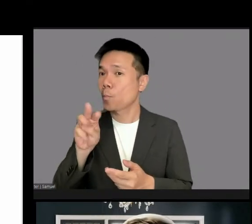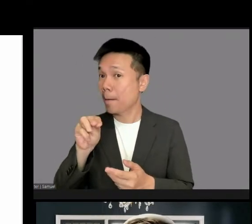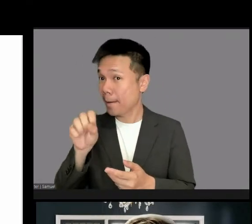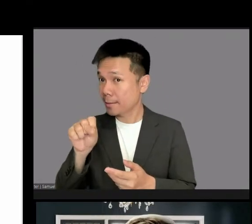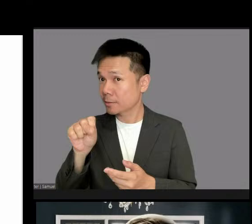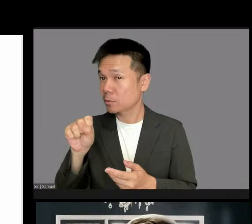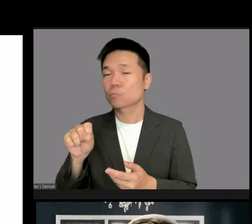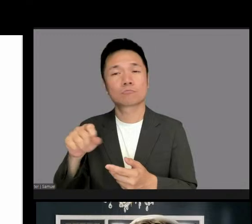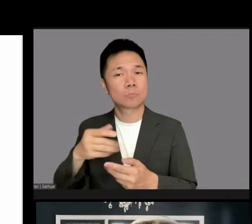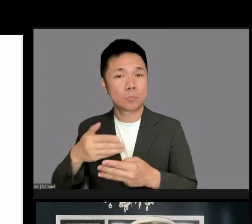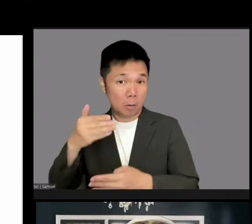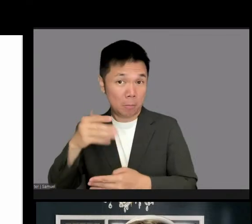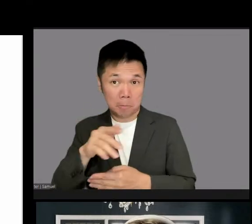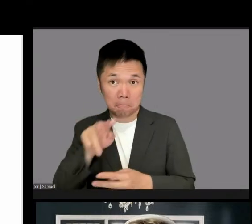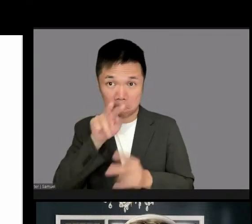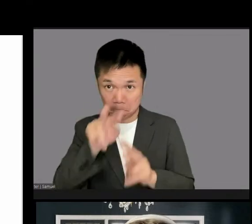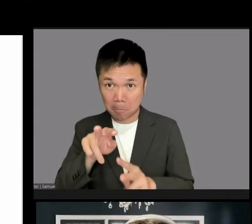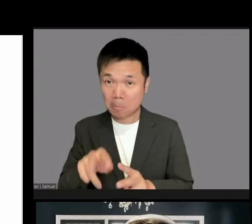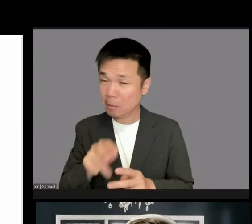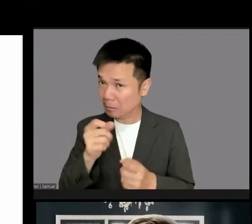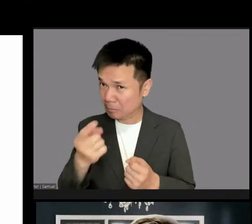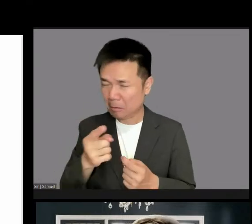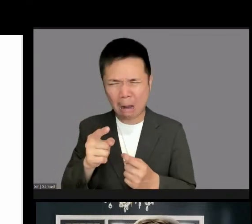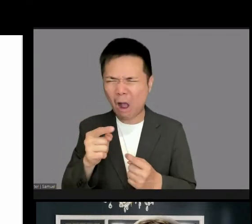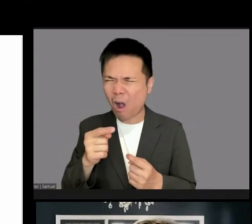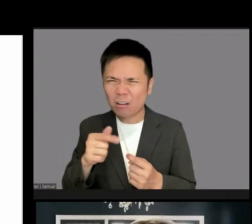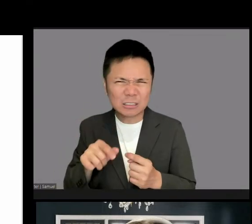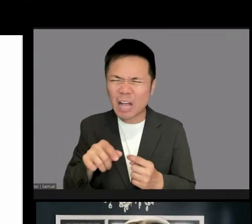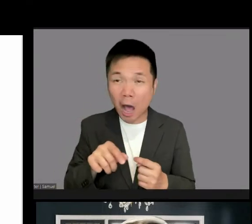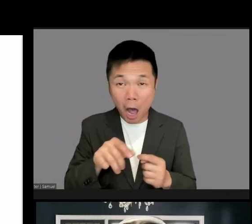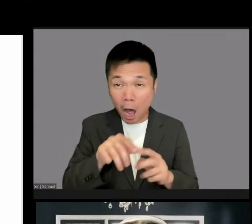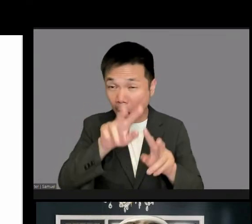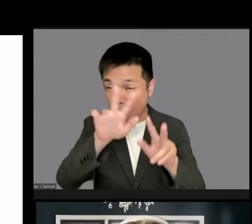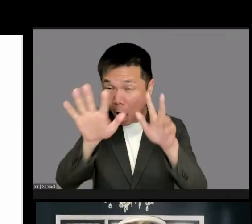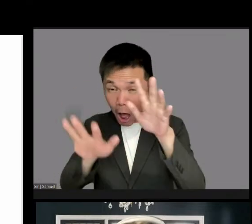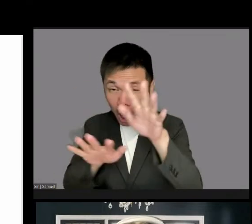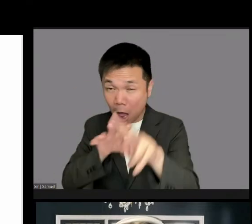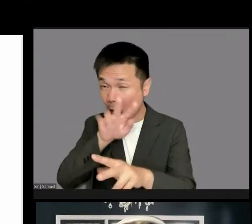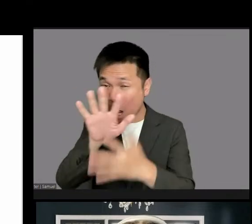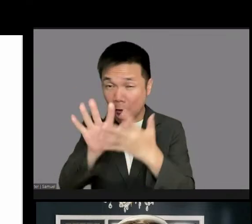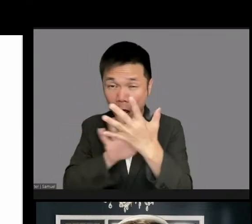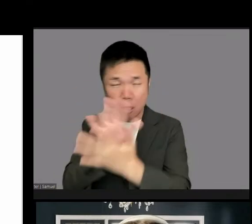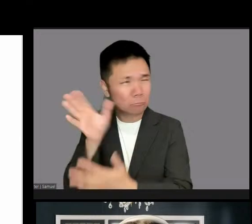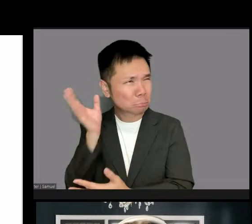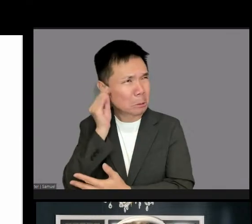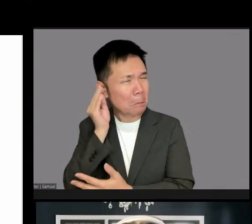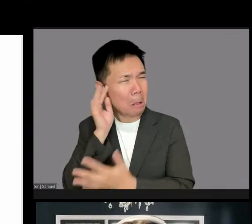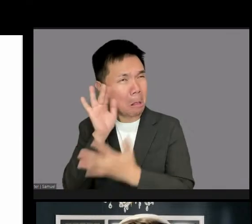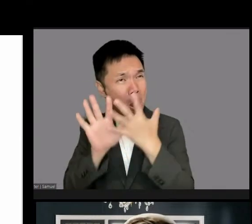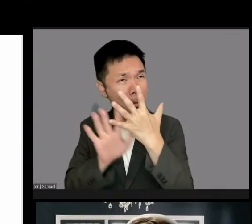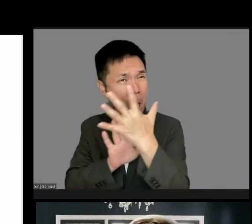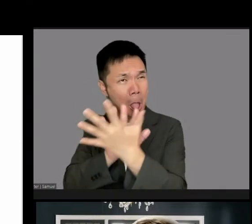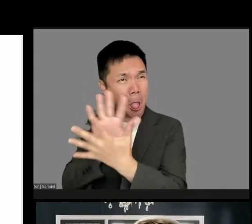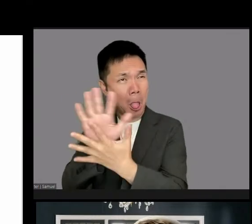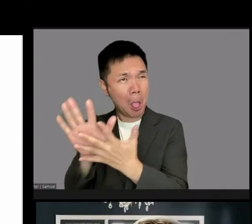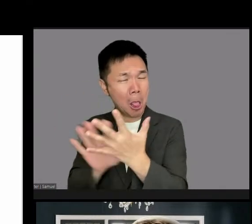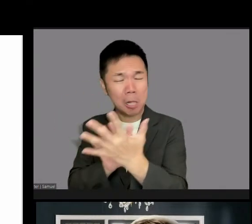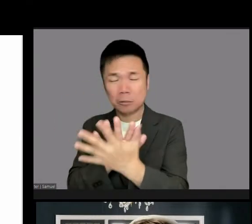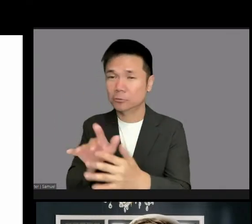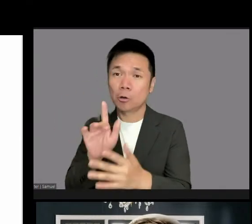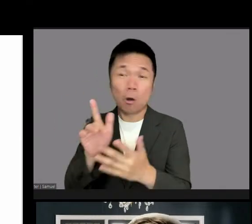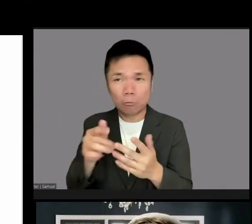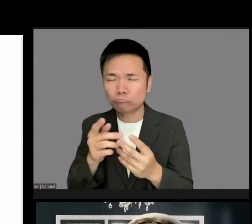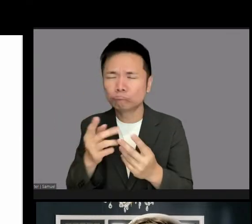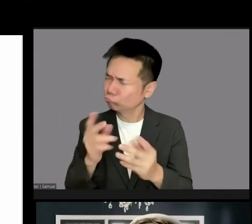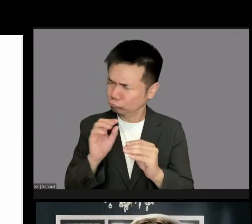your website, or is it really garbled and confusing? Are descriptions of things missing, so that then